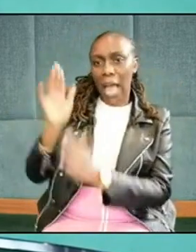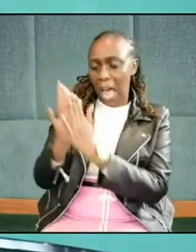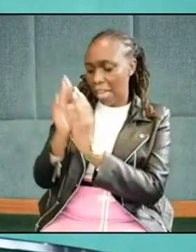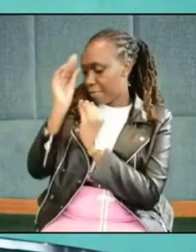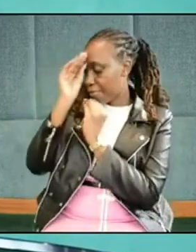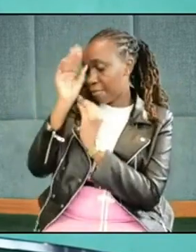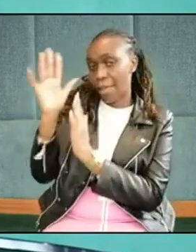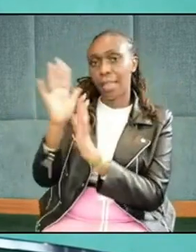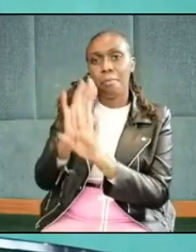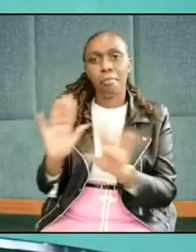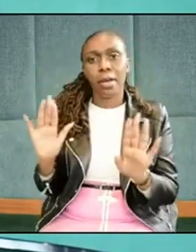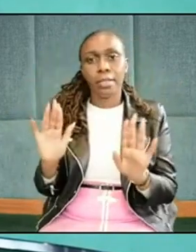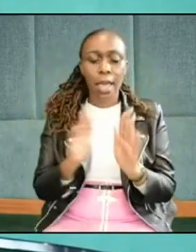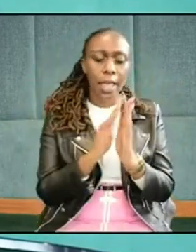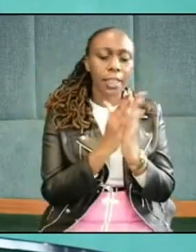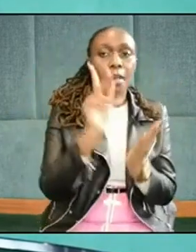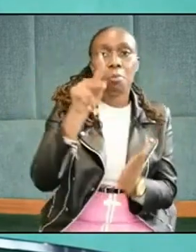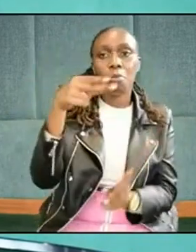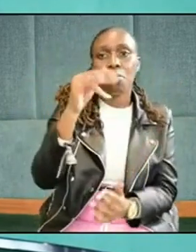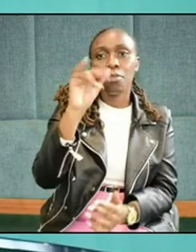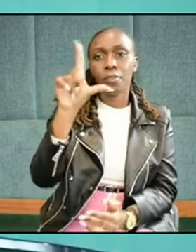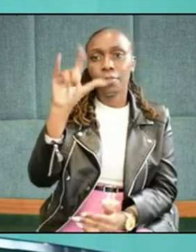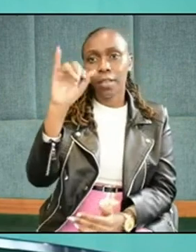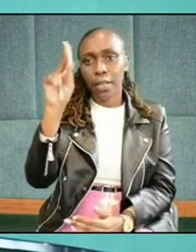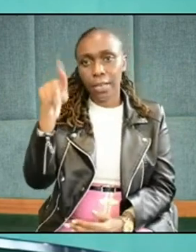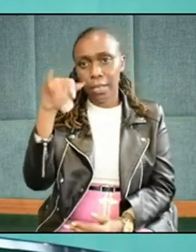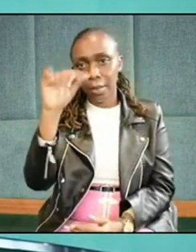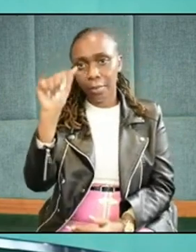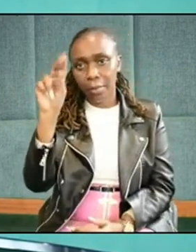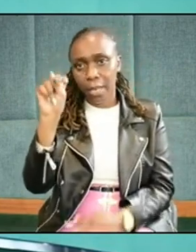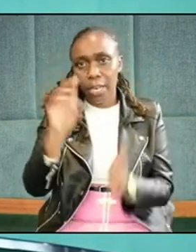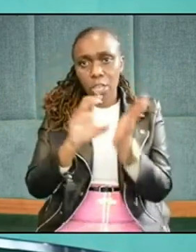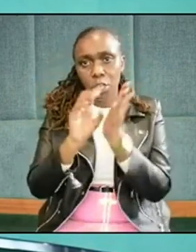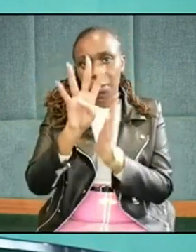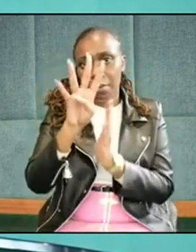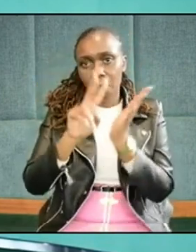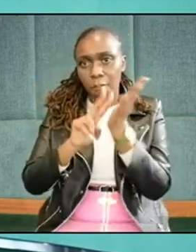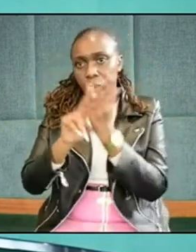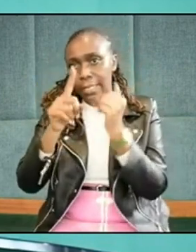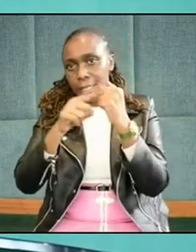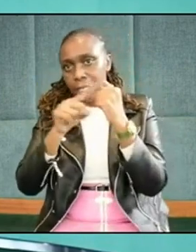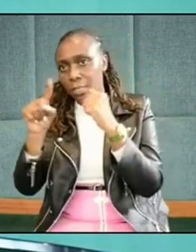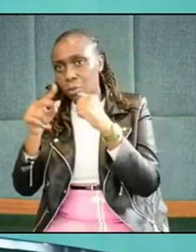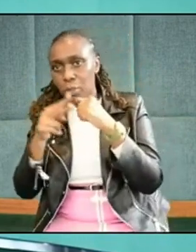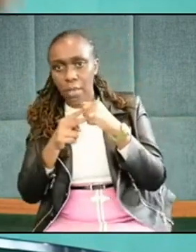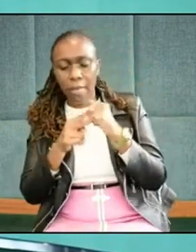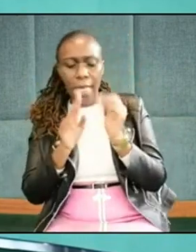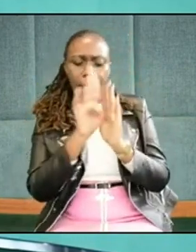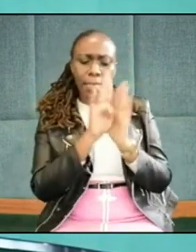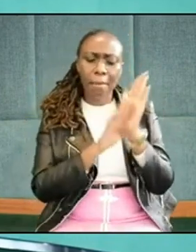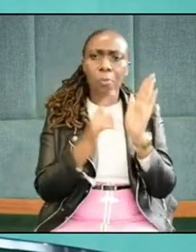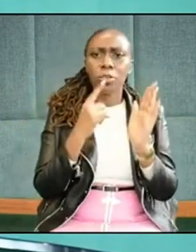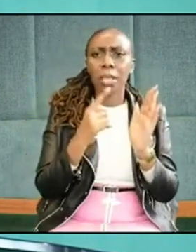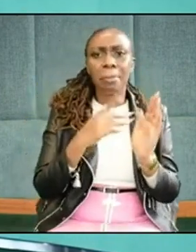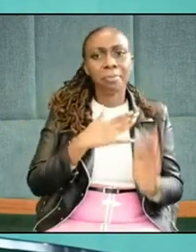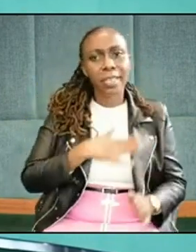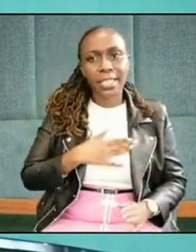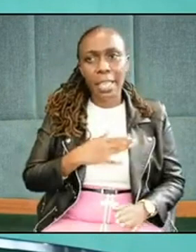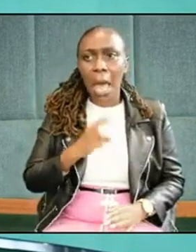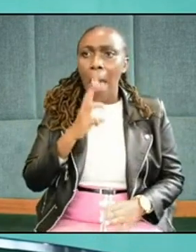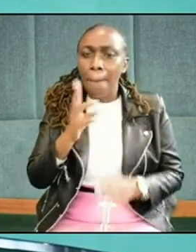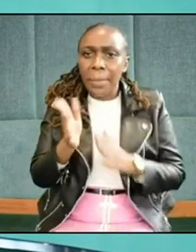Father. Number two, Philippians chapter 4, verses 6 and 7. The Bible says, be anxious of how many things?